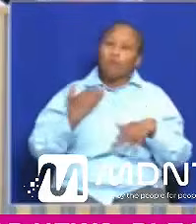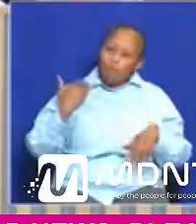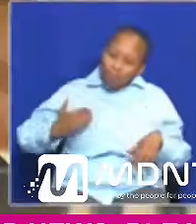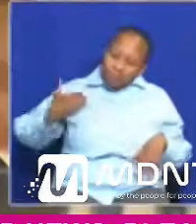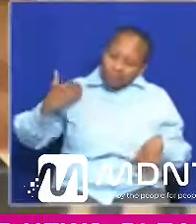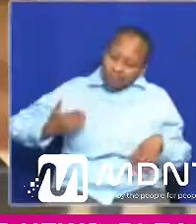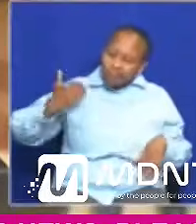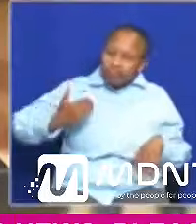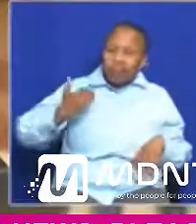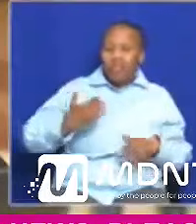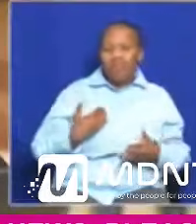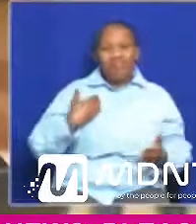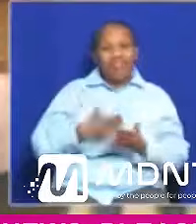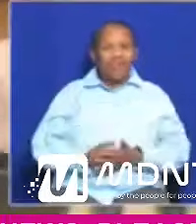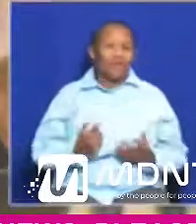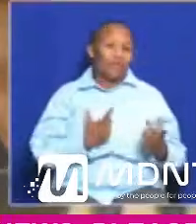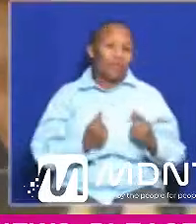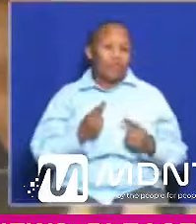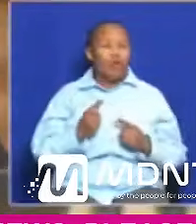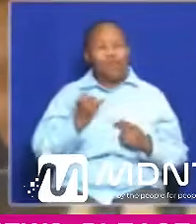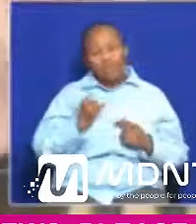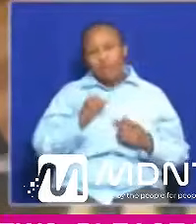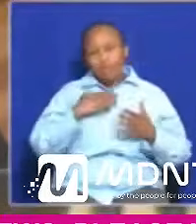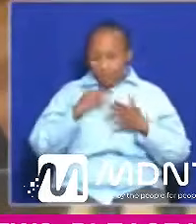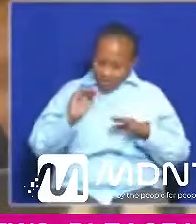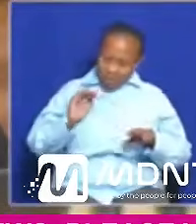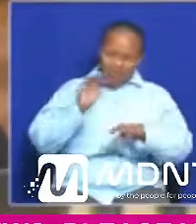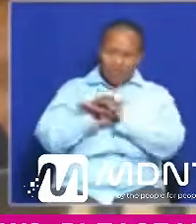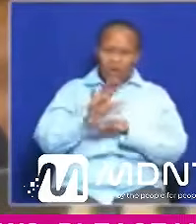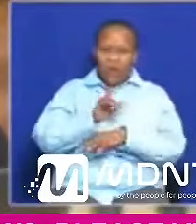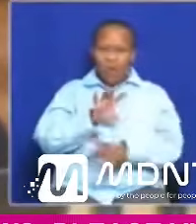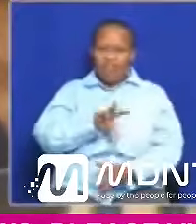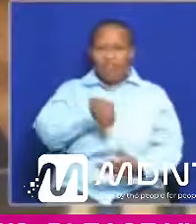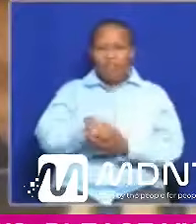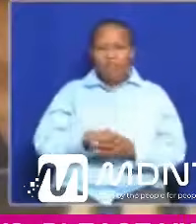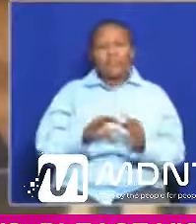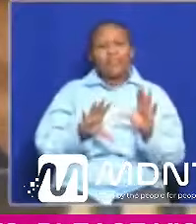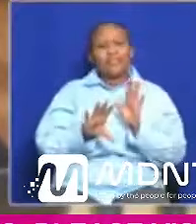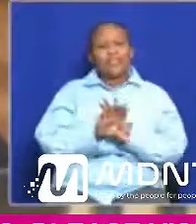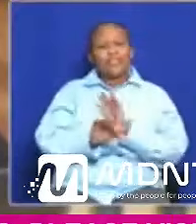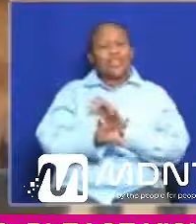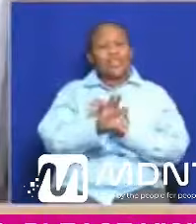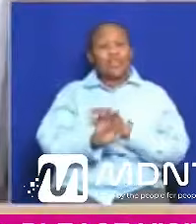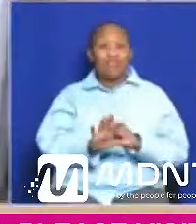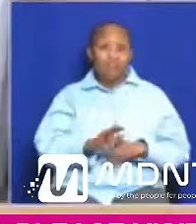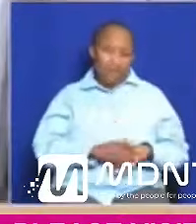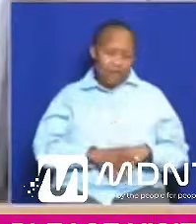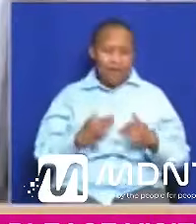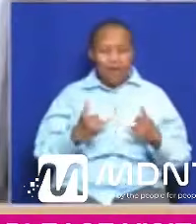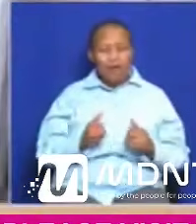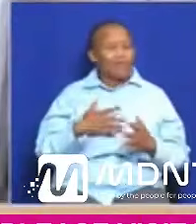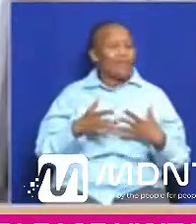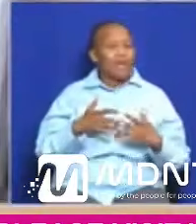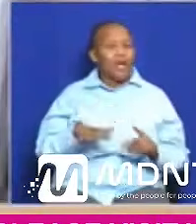is contained in Section 35. I cannot foresee any situation where